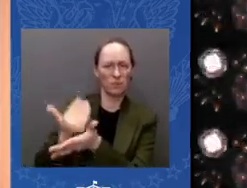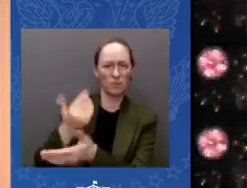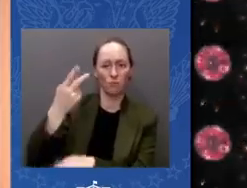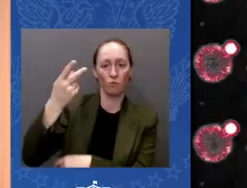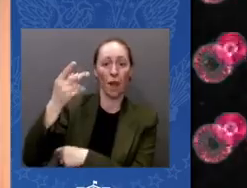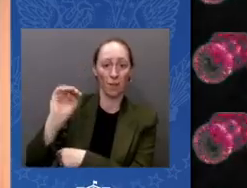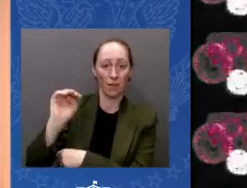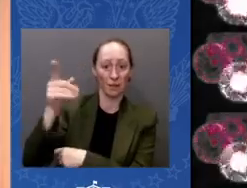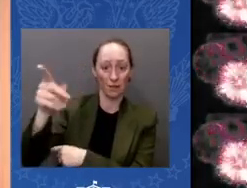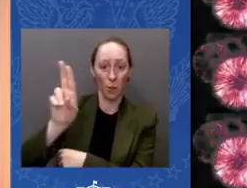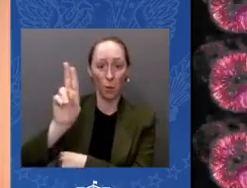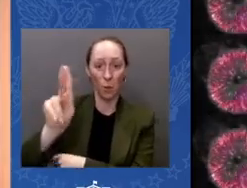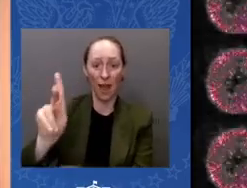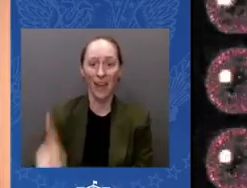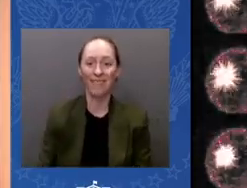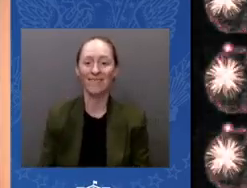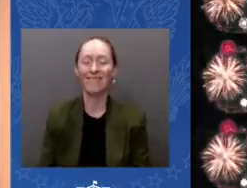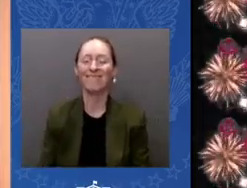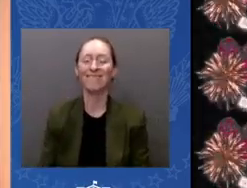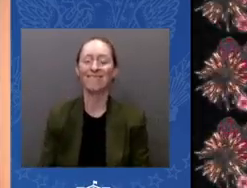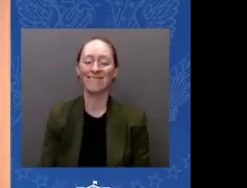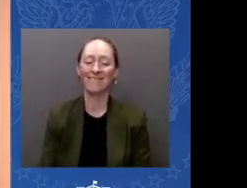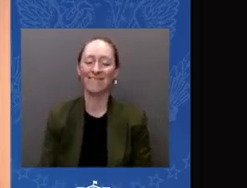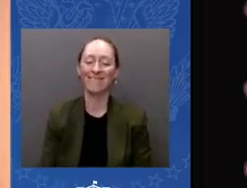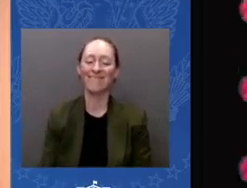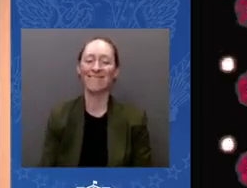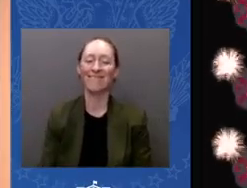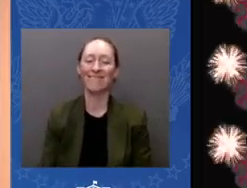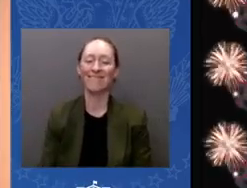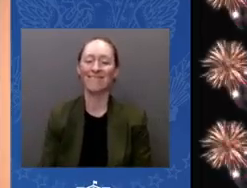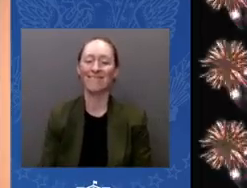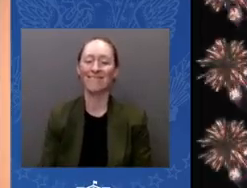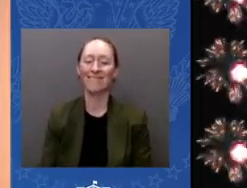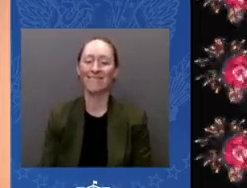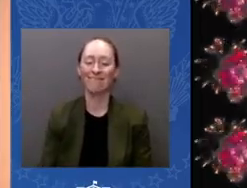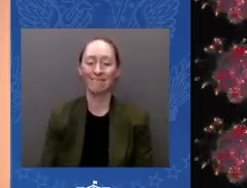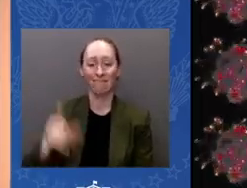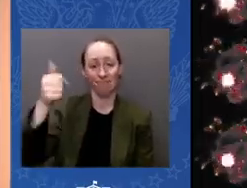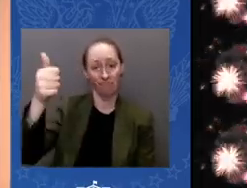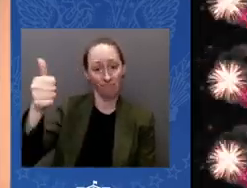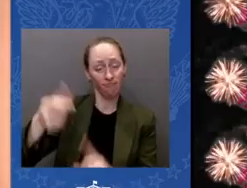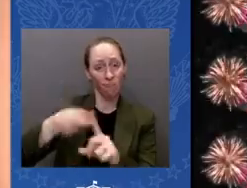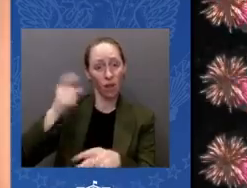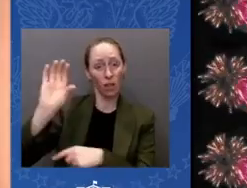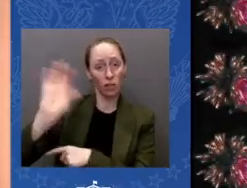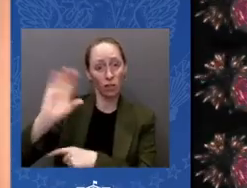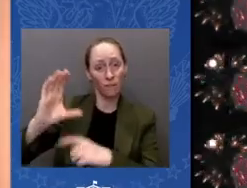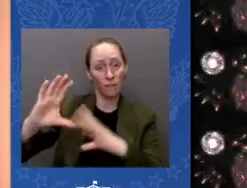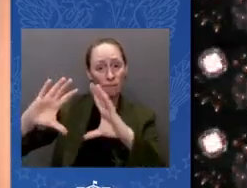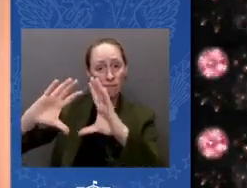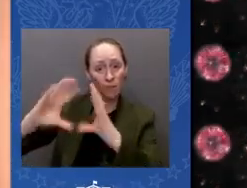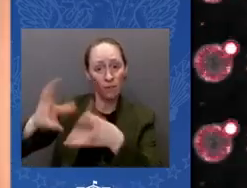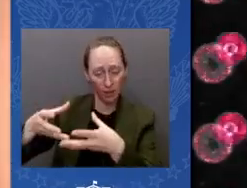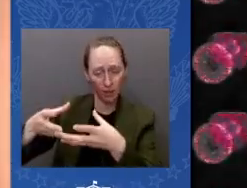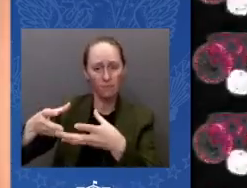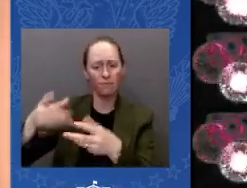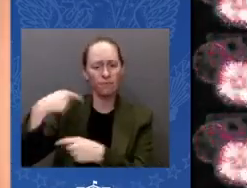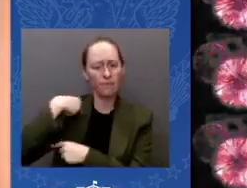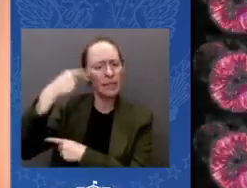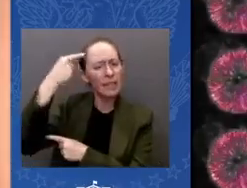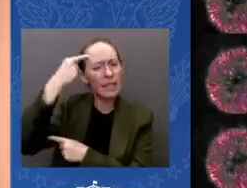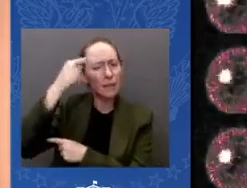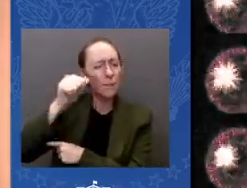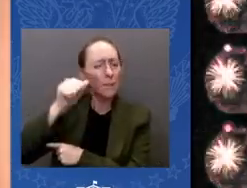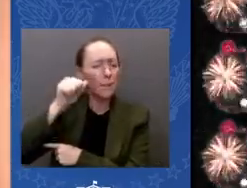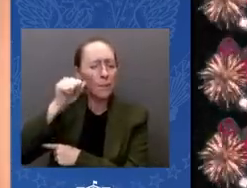And the Conservative Party expected to become the Prime Minister, I think, tomorrow when he goes to see the King. Pretty